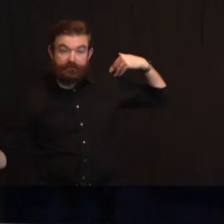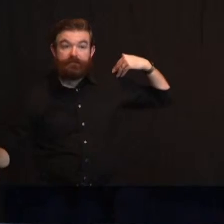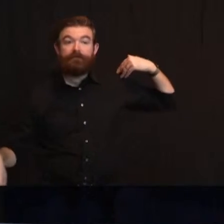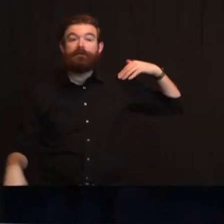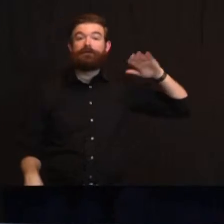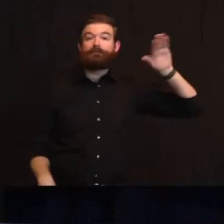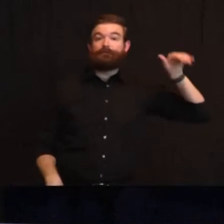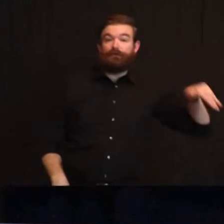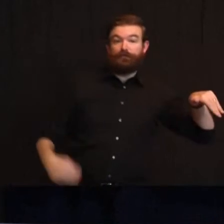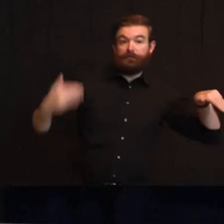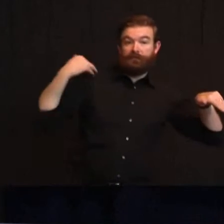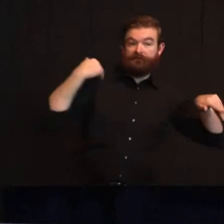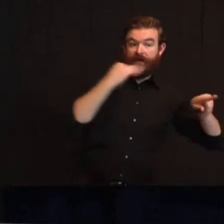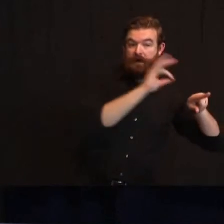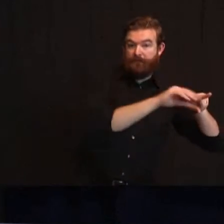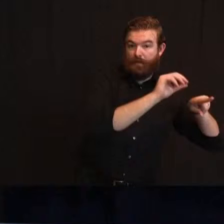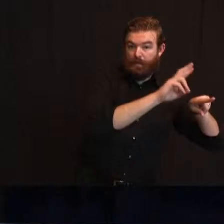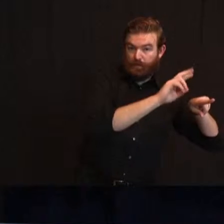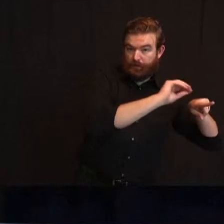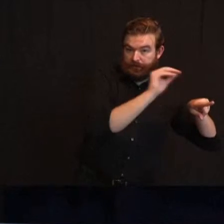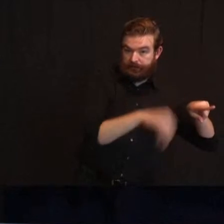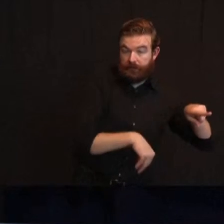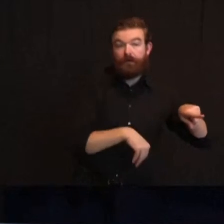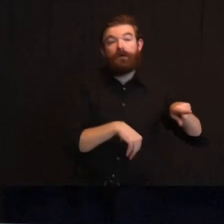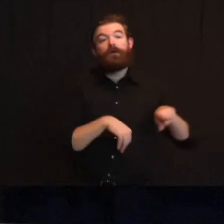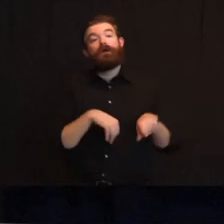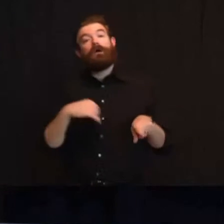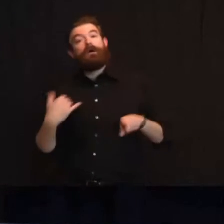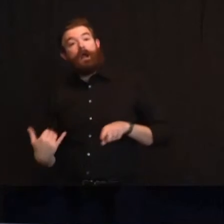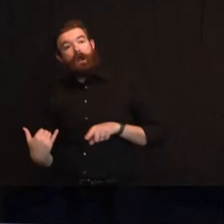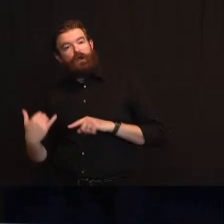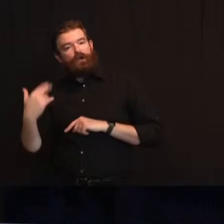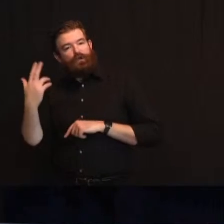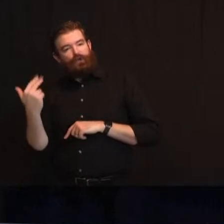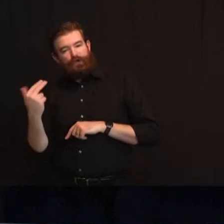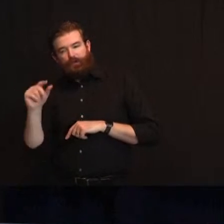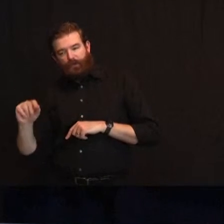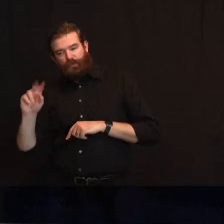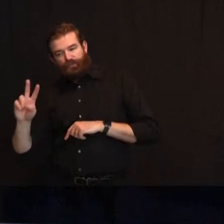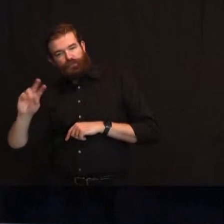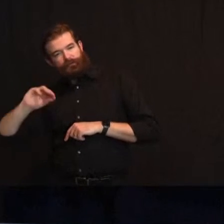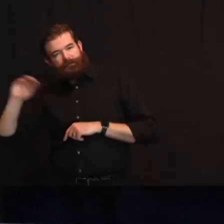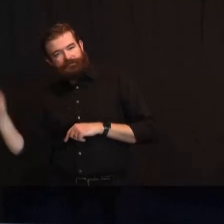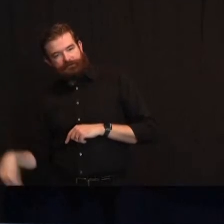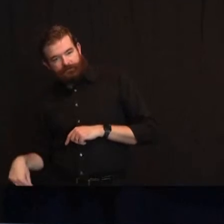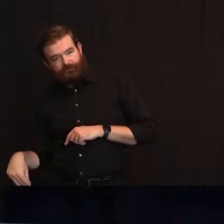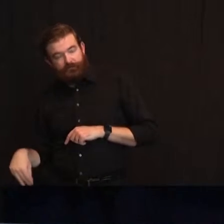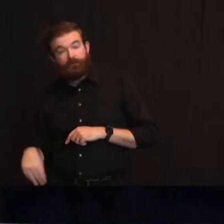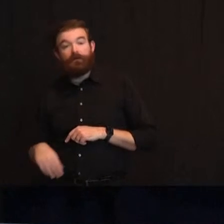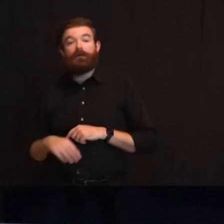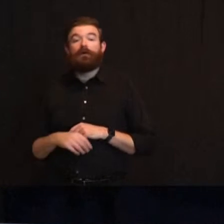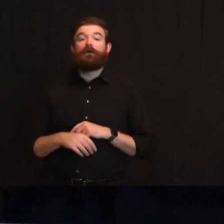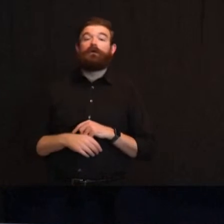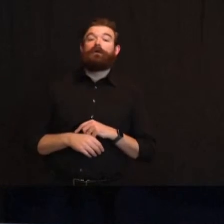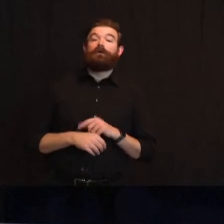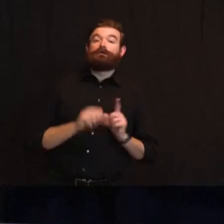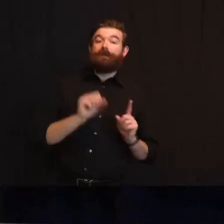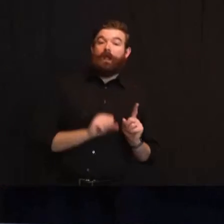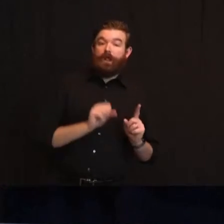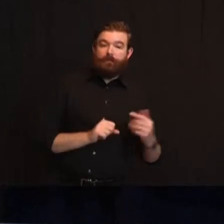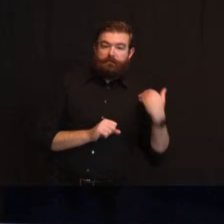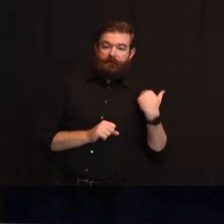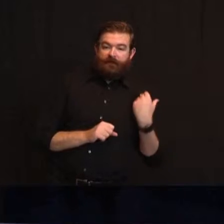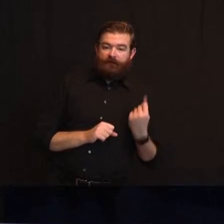9.02. Today, 13.2. And on the 7th, 11.31 in the southern part of the